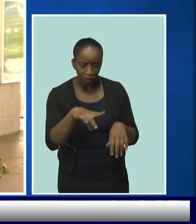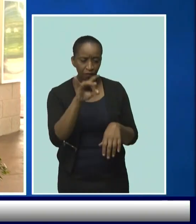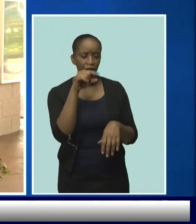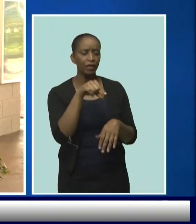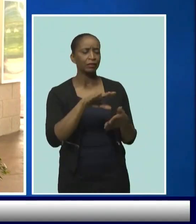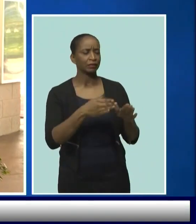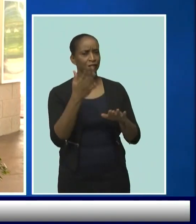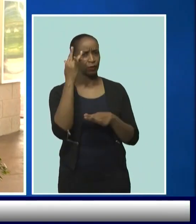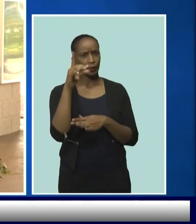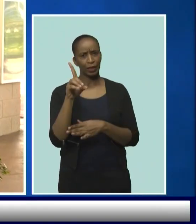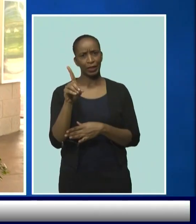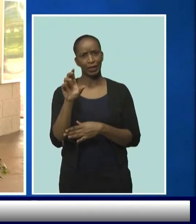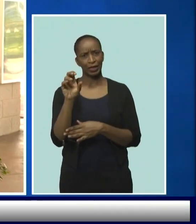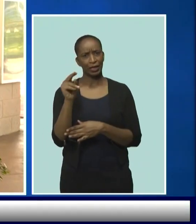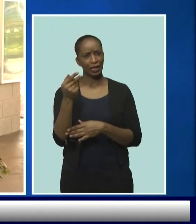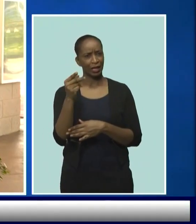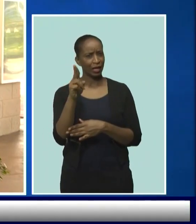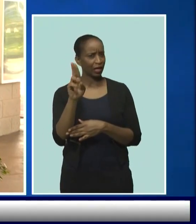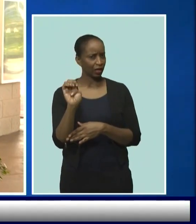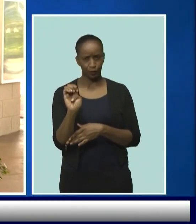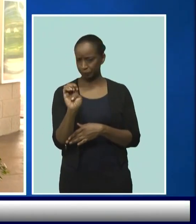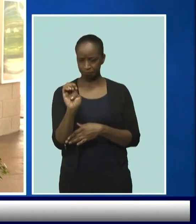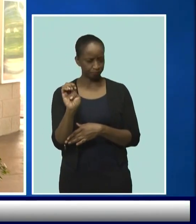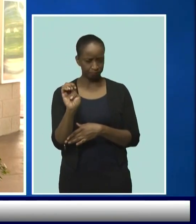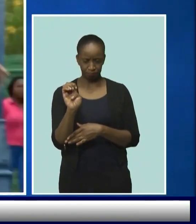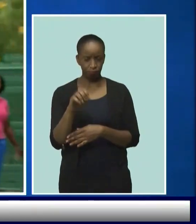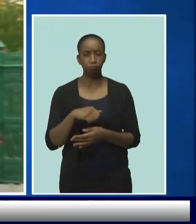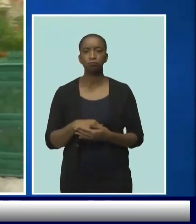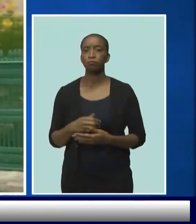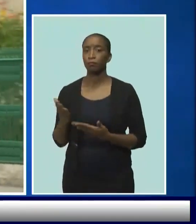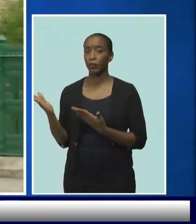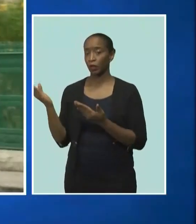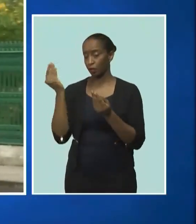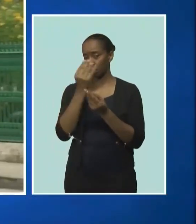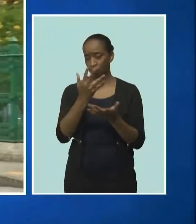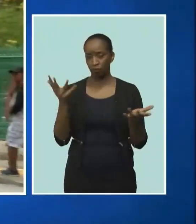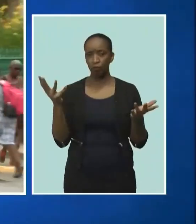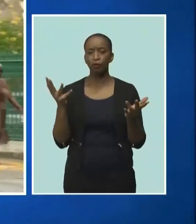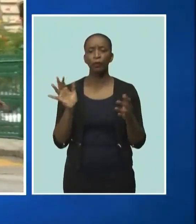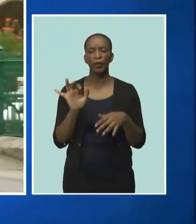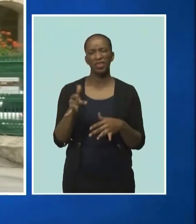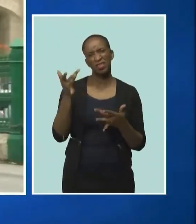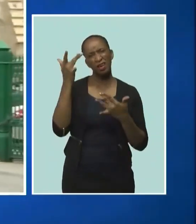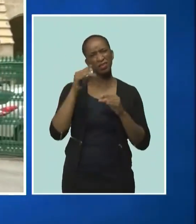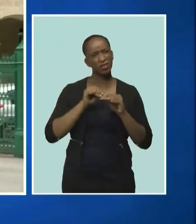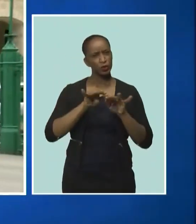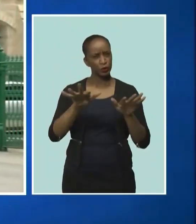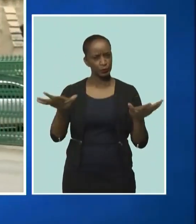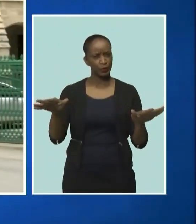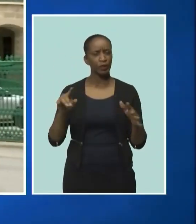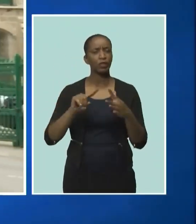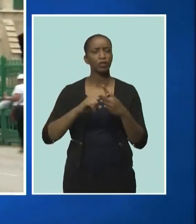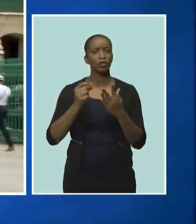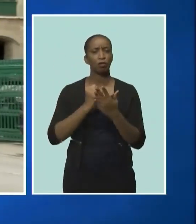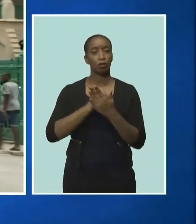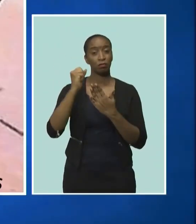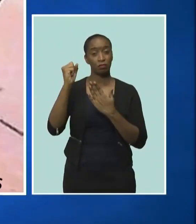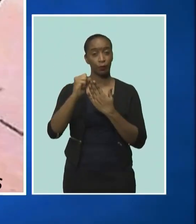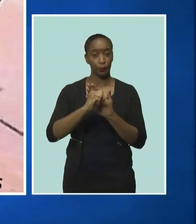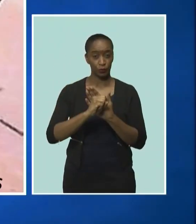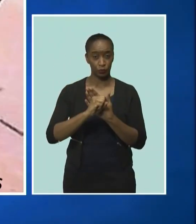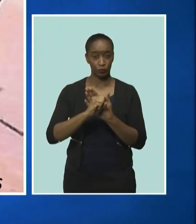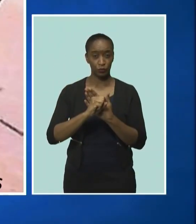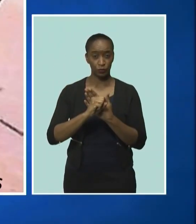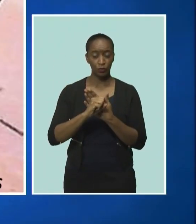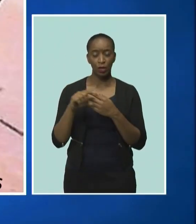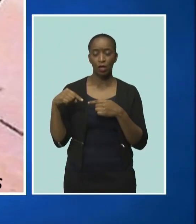Most Honorable Kenneth George providing an update on the Barbados dengue outbreak, which began in September. As of